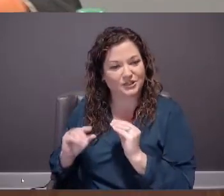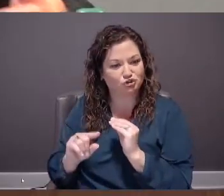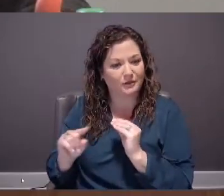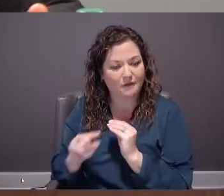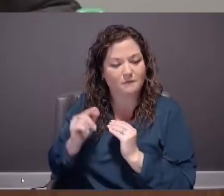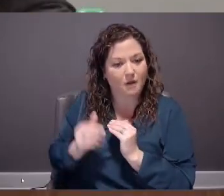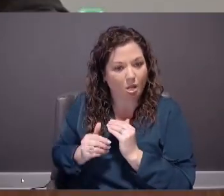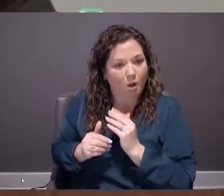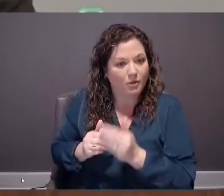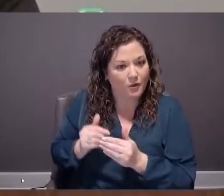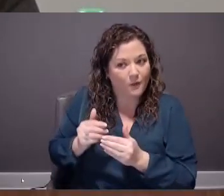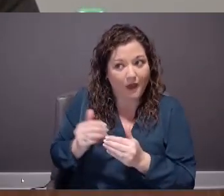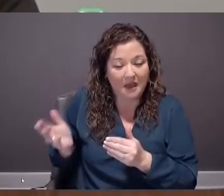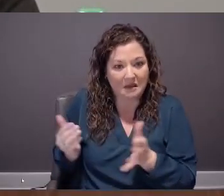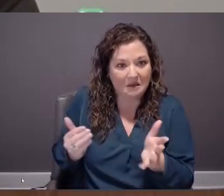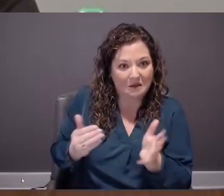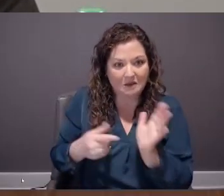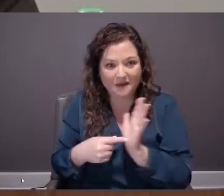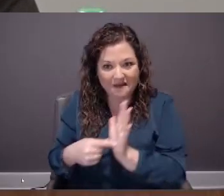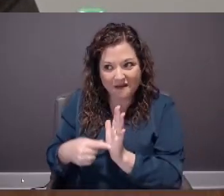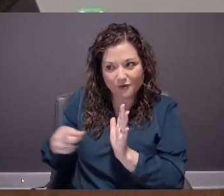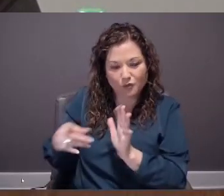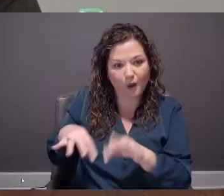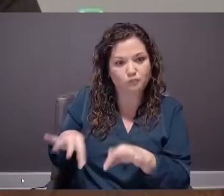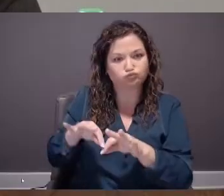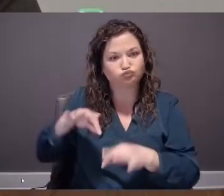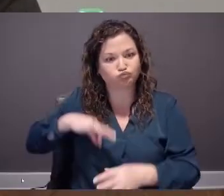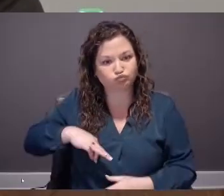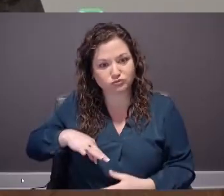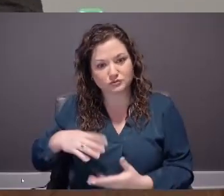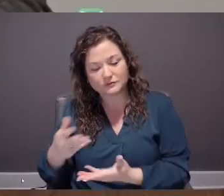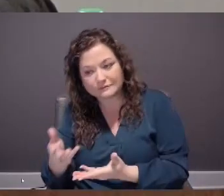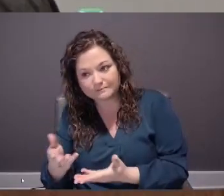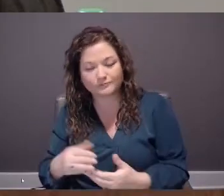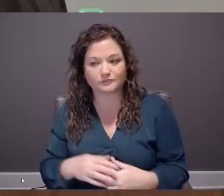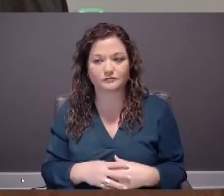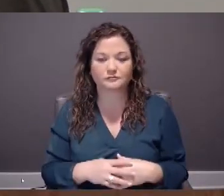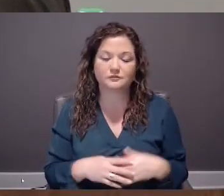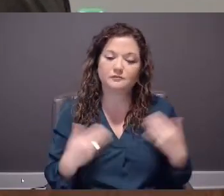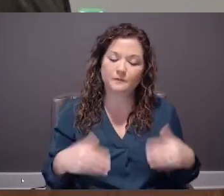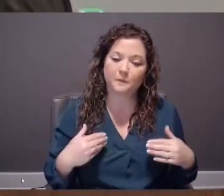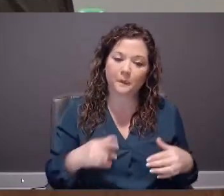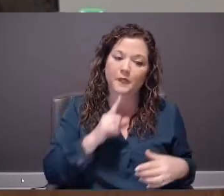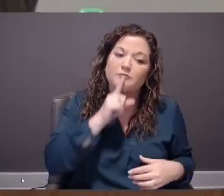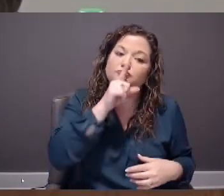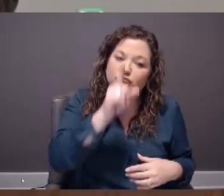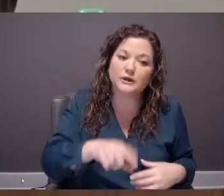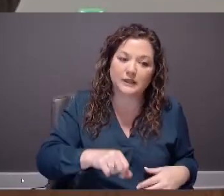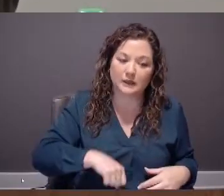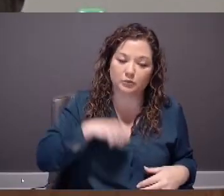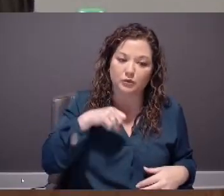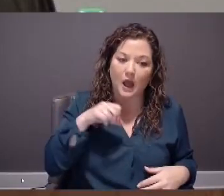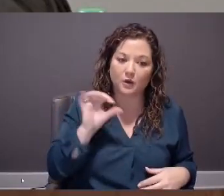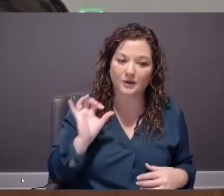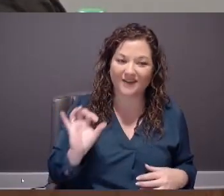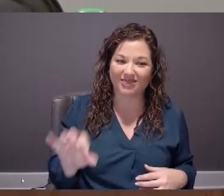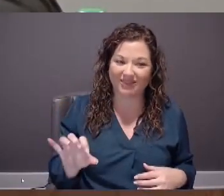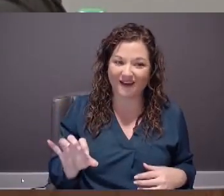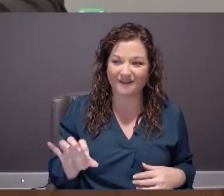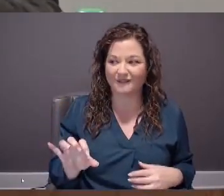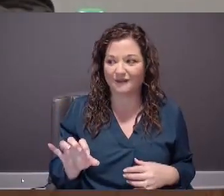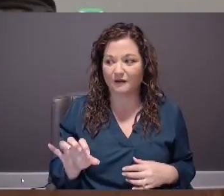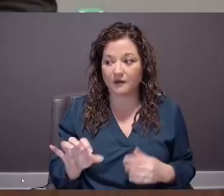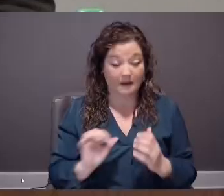them, bringing them along, and showing how their work mattered. I'm just real proud of not only the where he's going to land